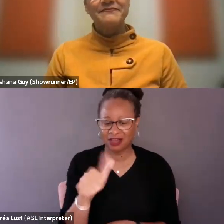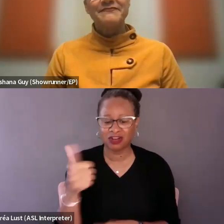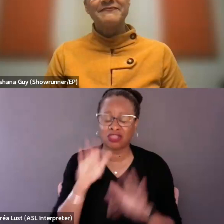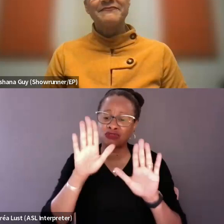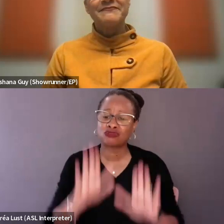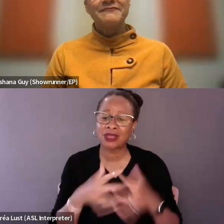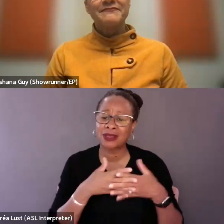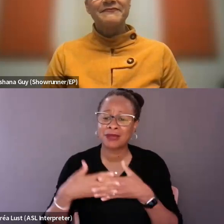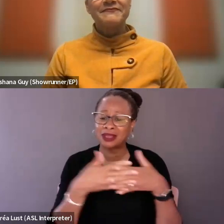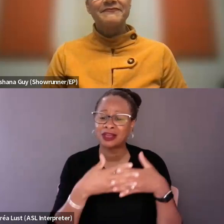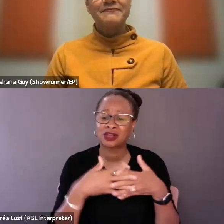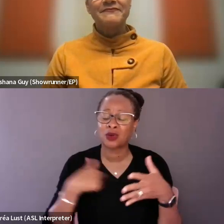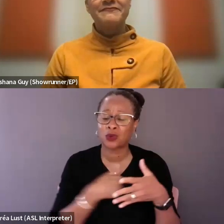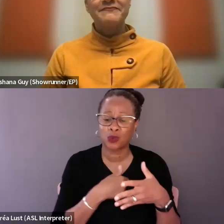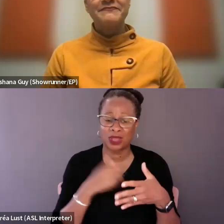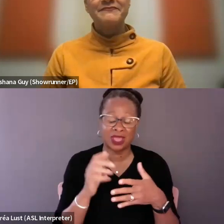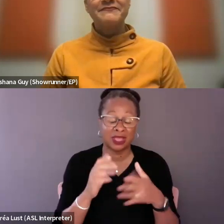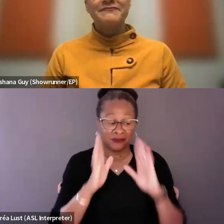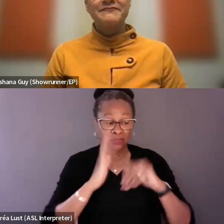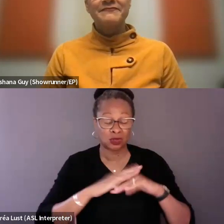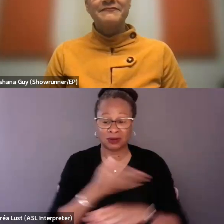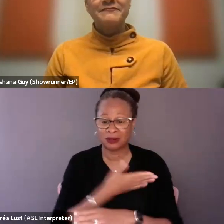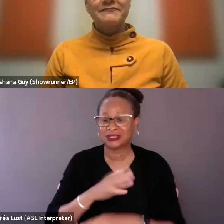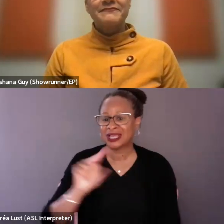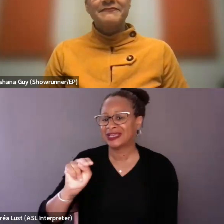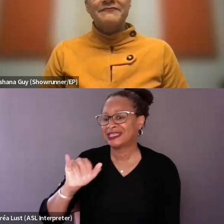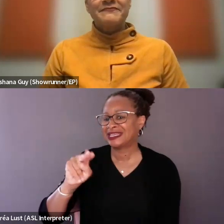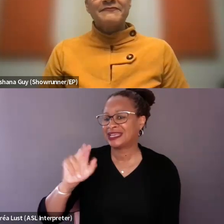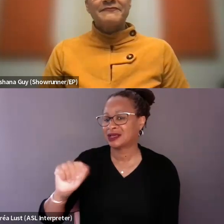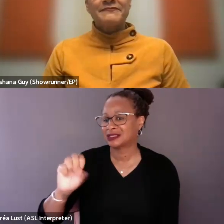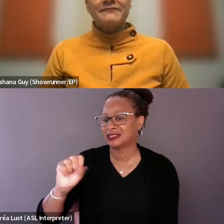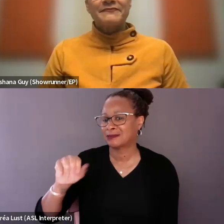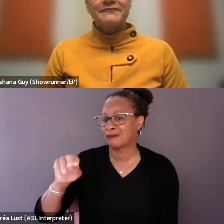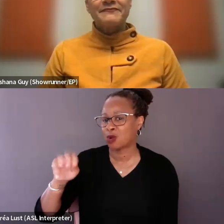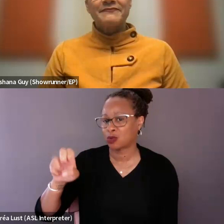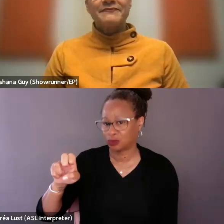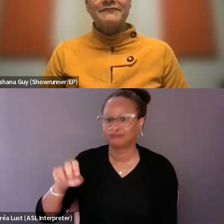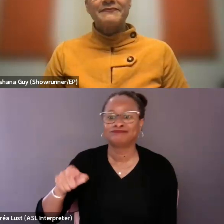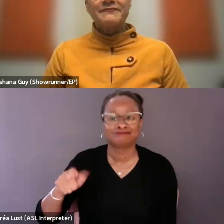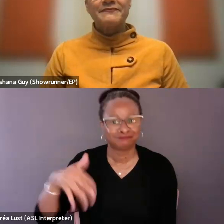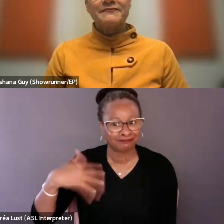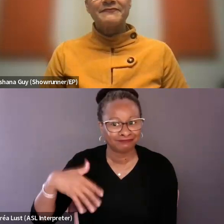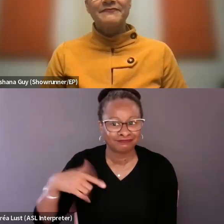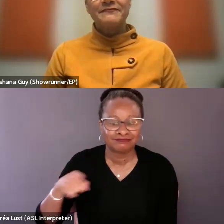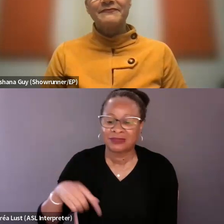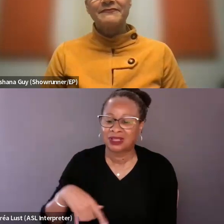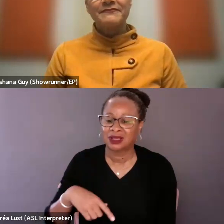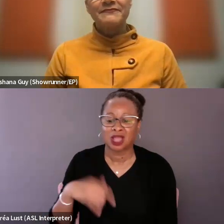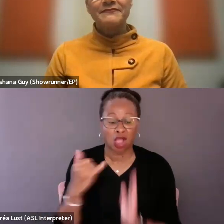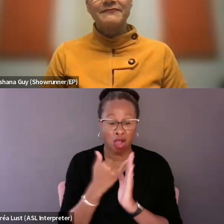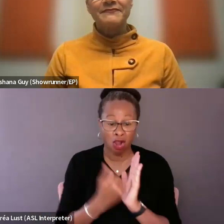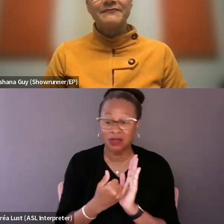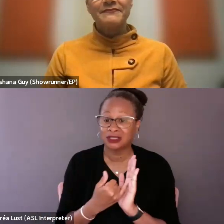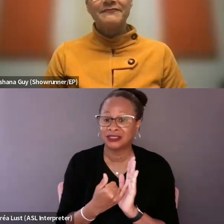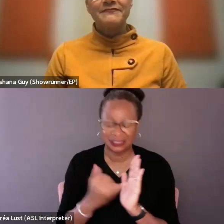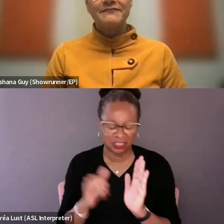American that we feature in the music episode, which is Nina Simone. And what she says, of course, is that, you know, it's the artist's duty to reflect the